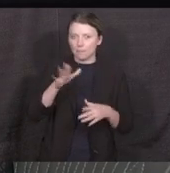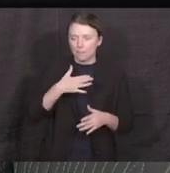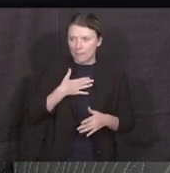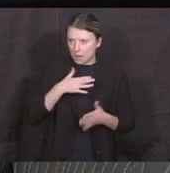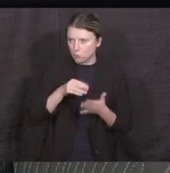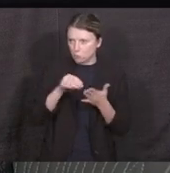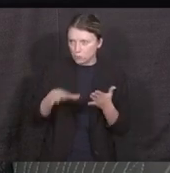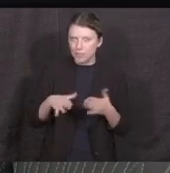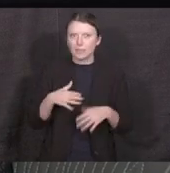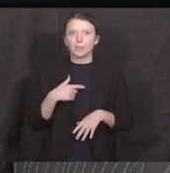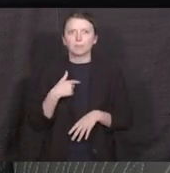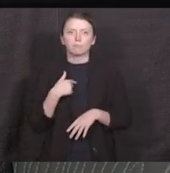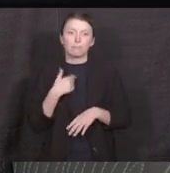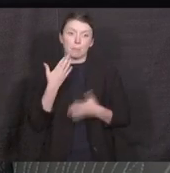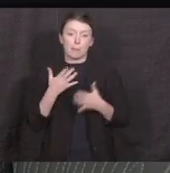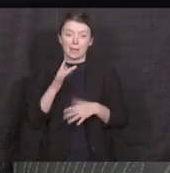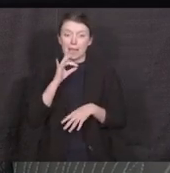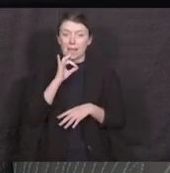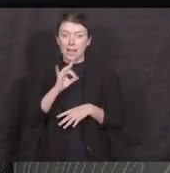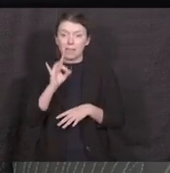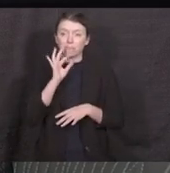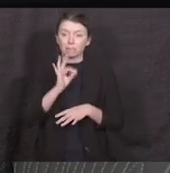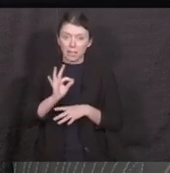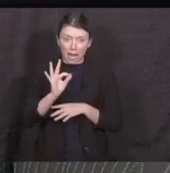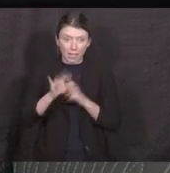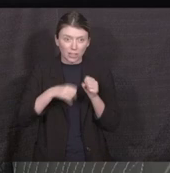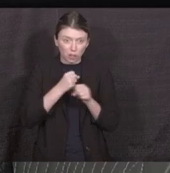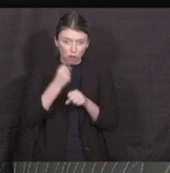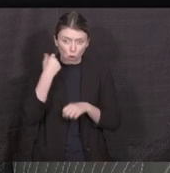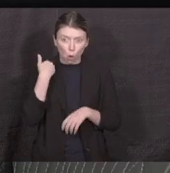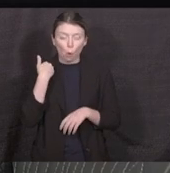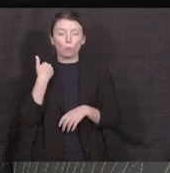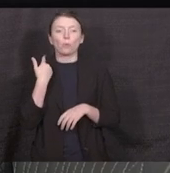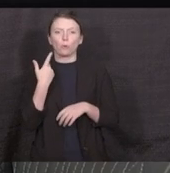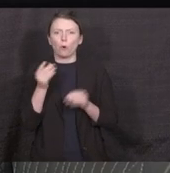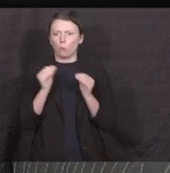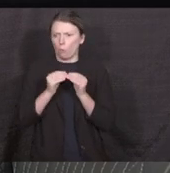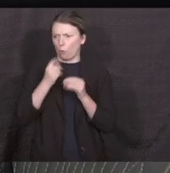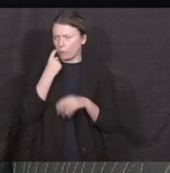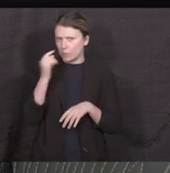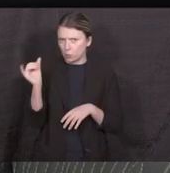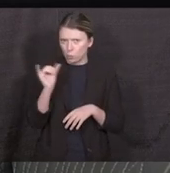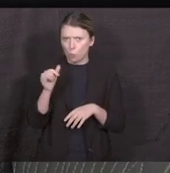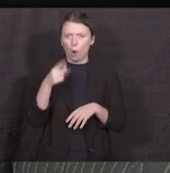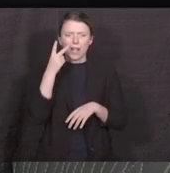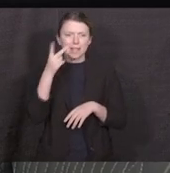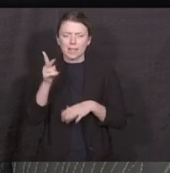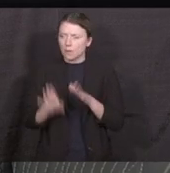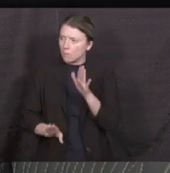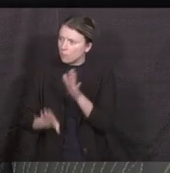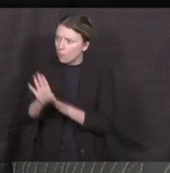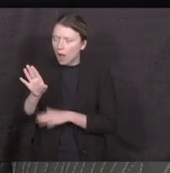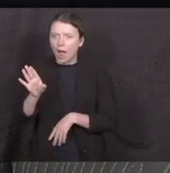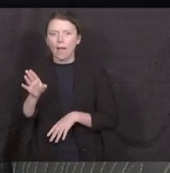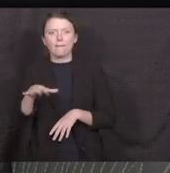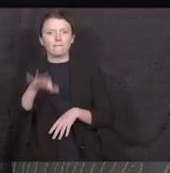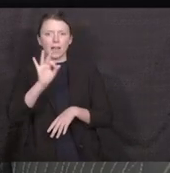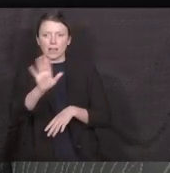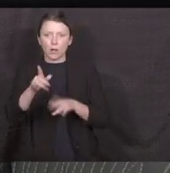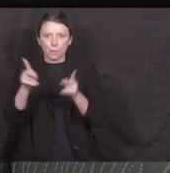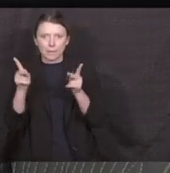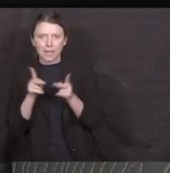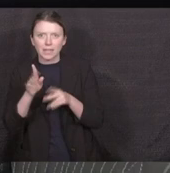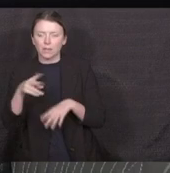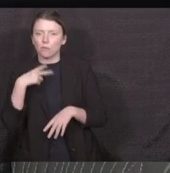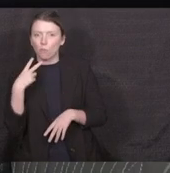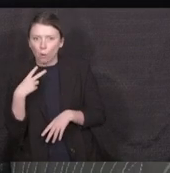taught 8 and 9 years ago, and even more recently, and seeing them thrive and seeing them find their place, find